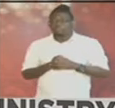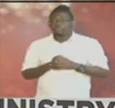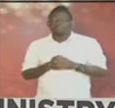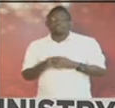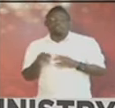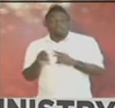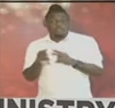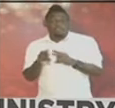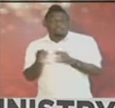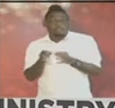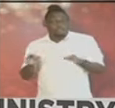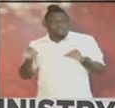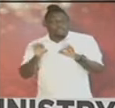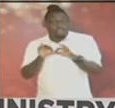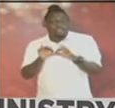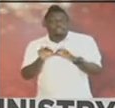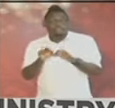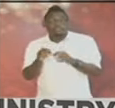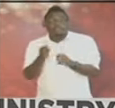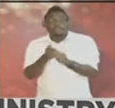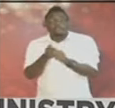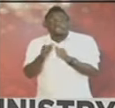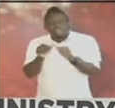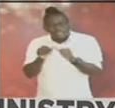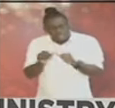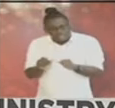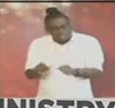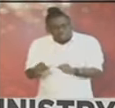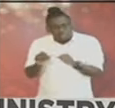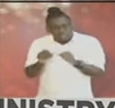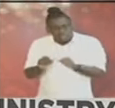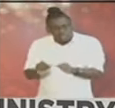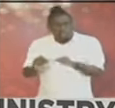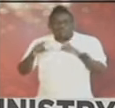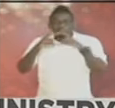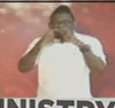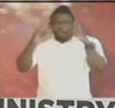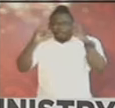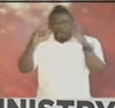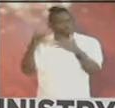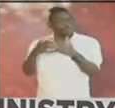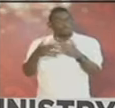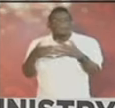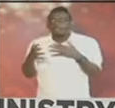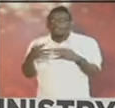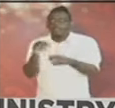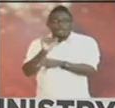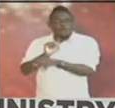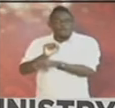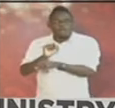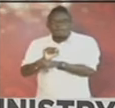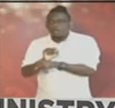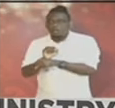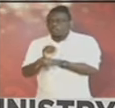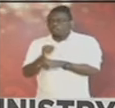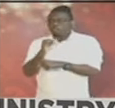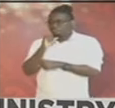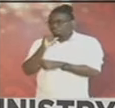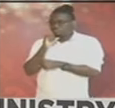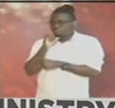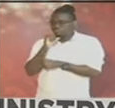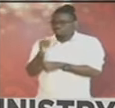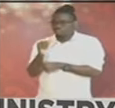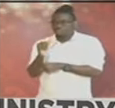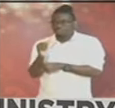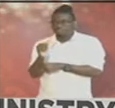to consistently wear your face masks around your colleagues. It is not a sign of disrespect. It is in fact a